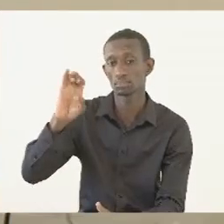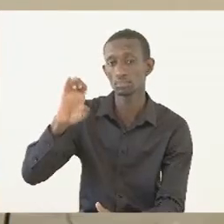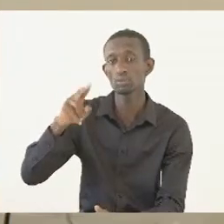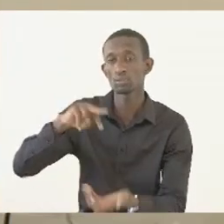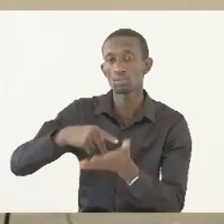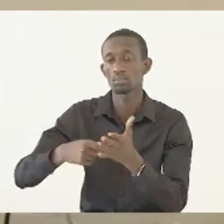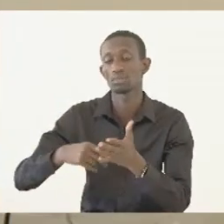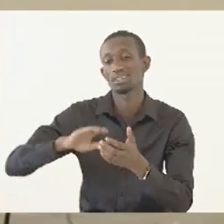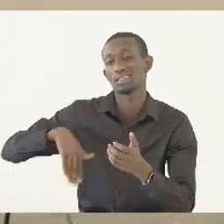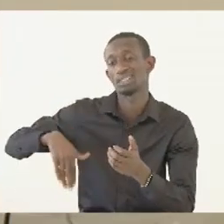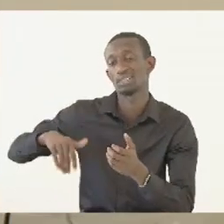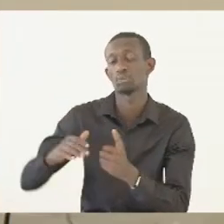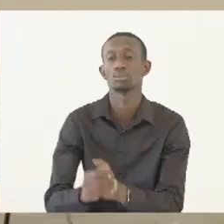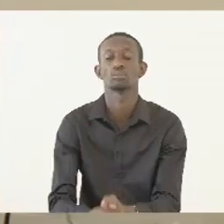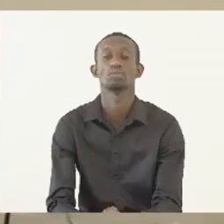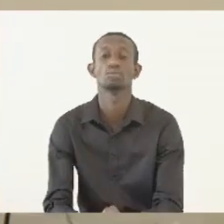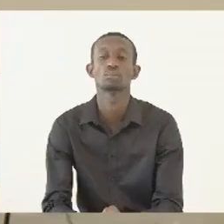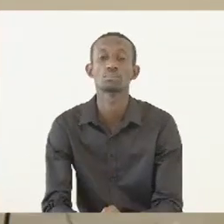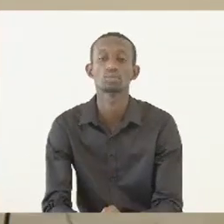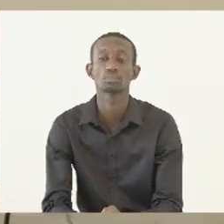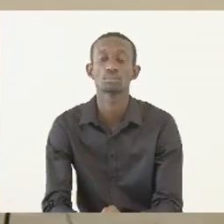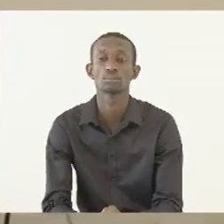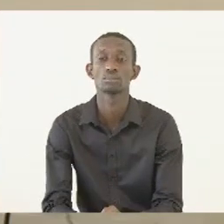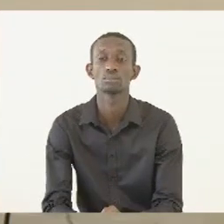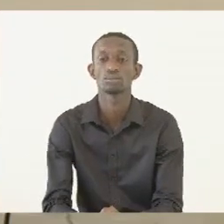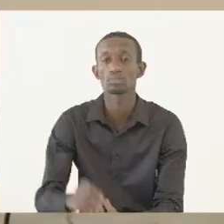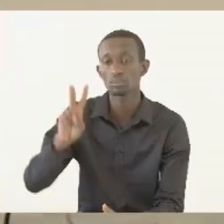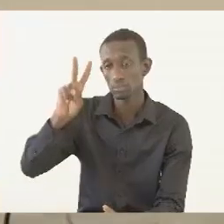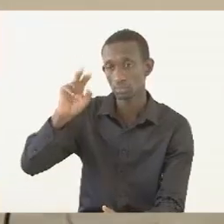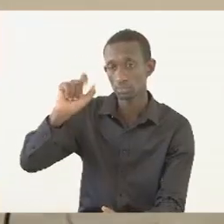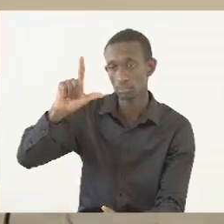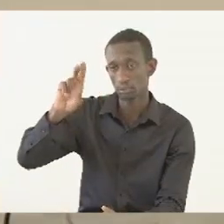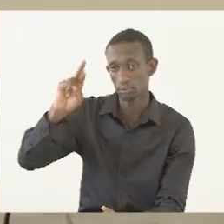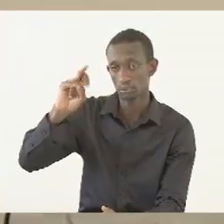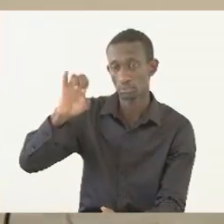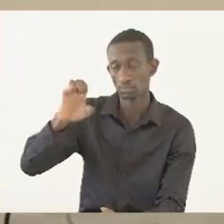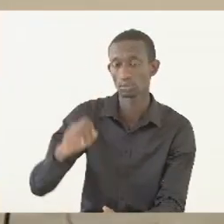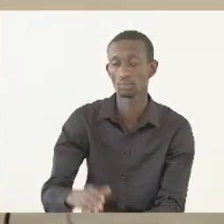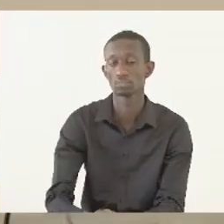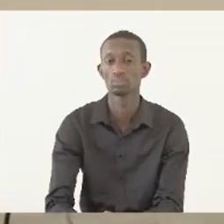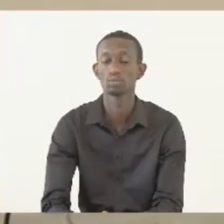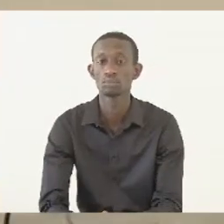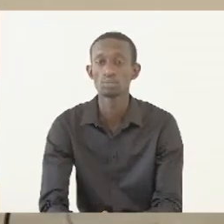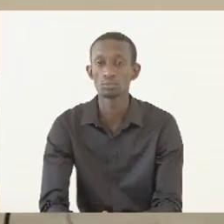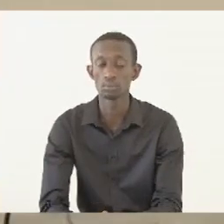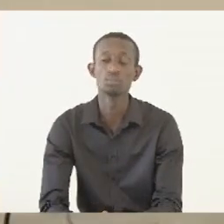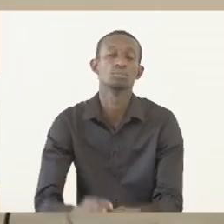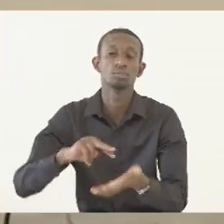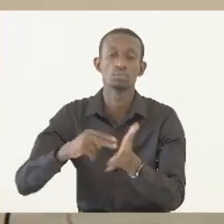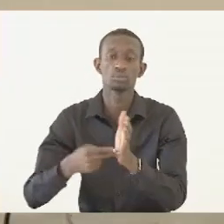the last electronic shell. And valence shell means the